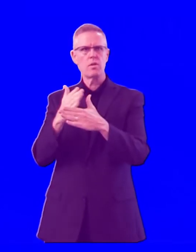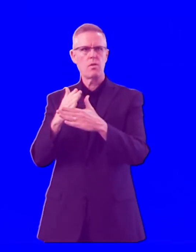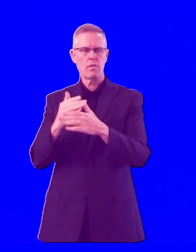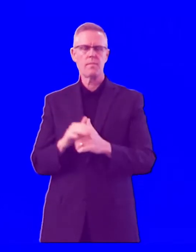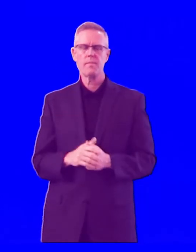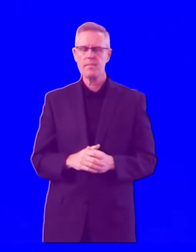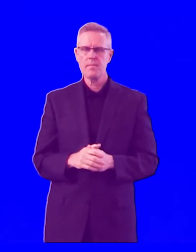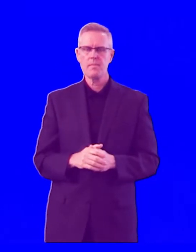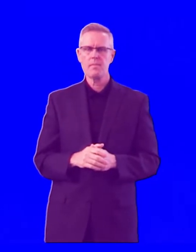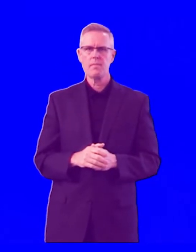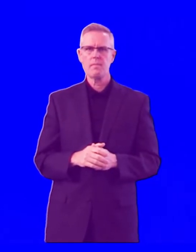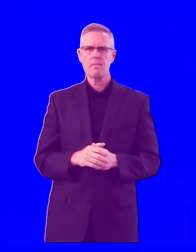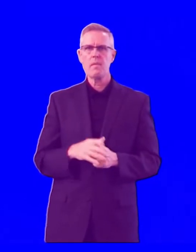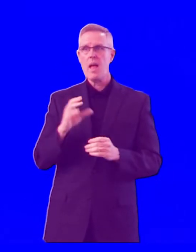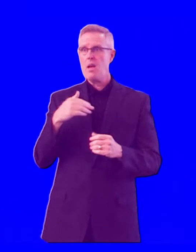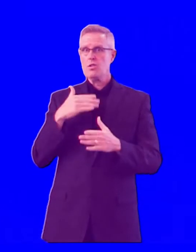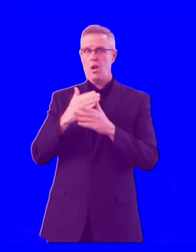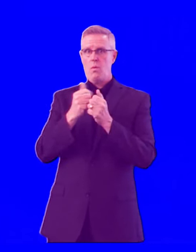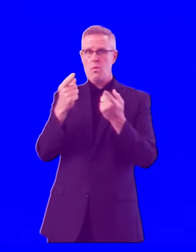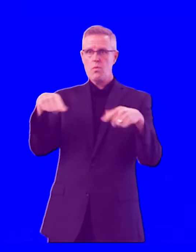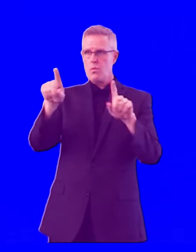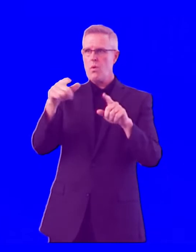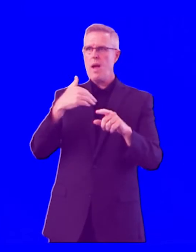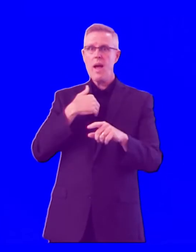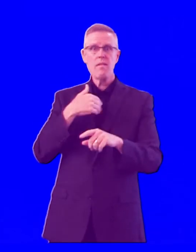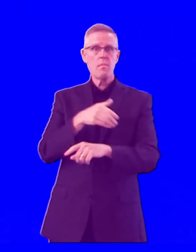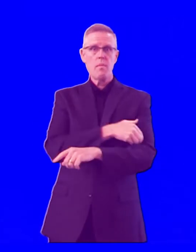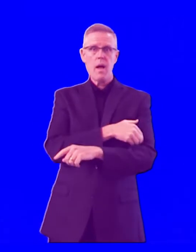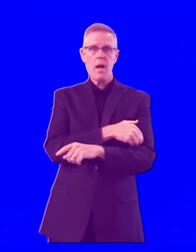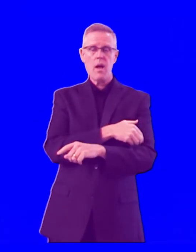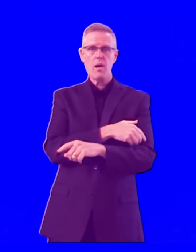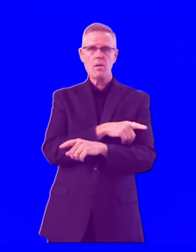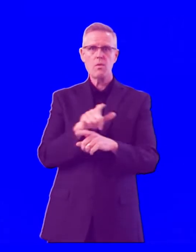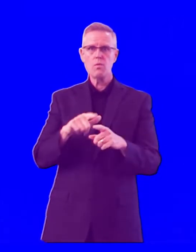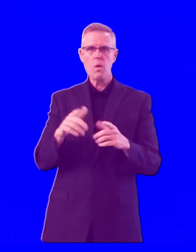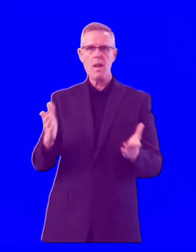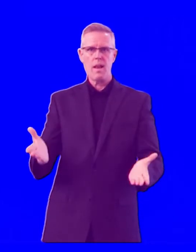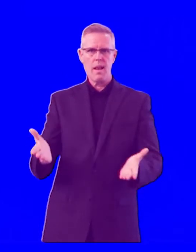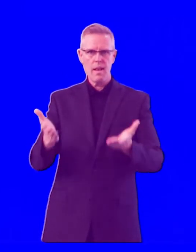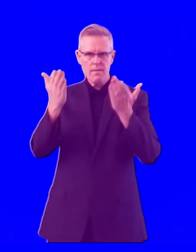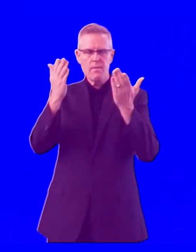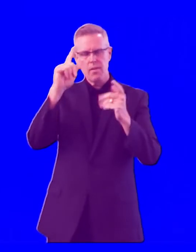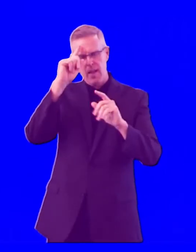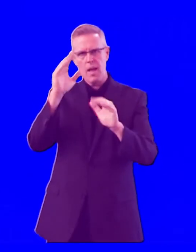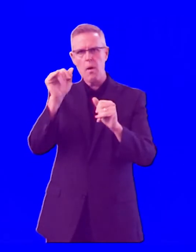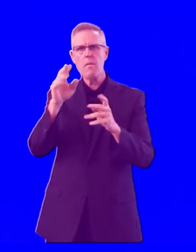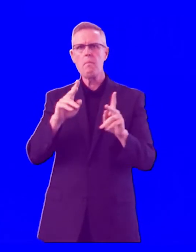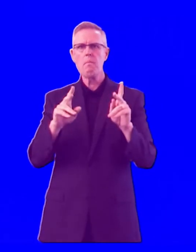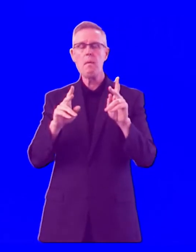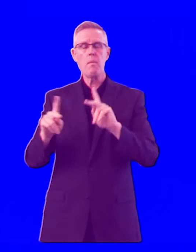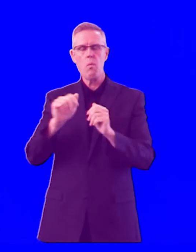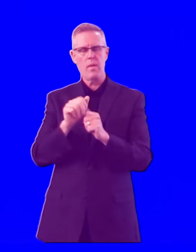sharing. And I shared with you that you have the power to lift the expectation for people